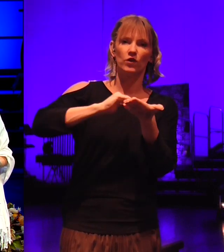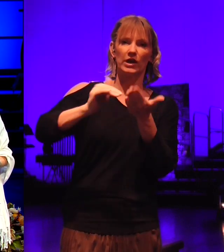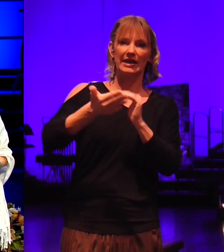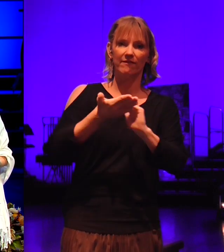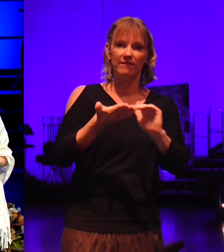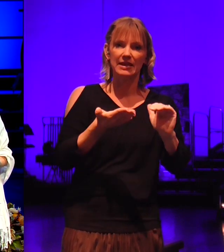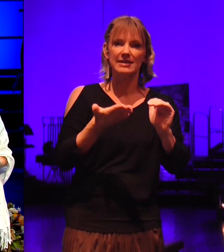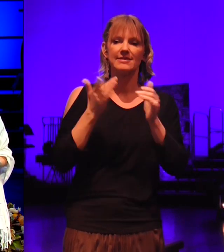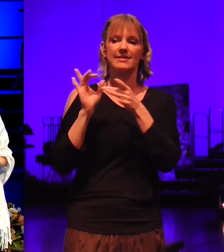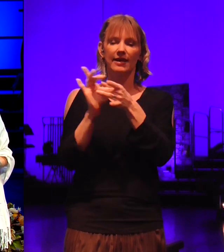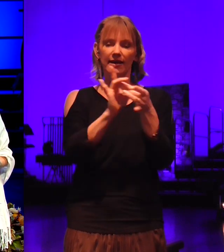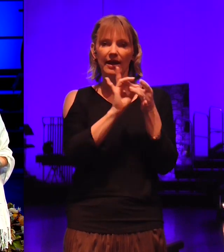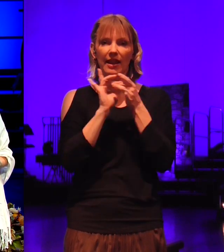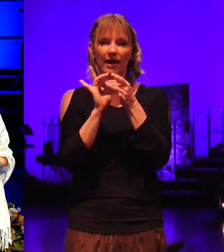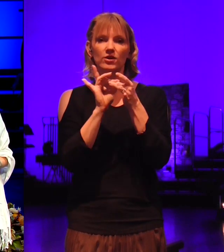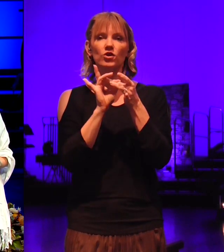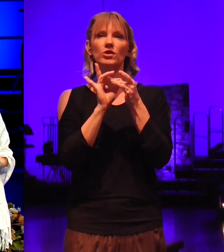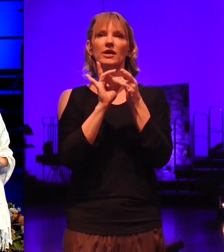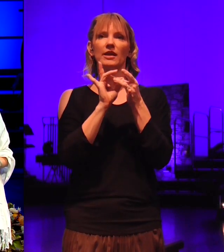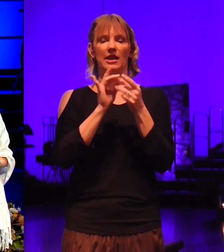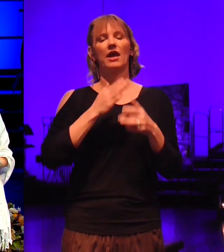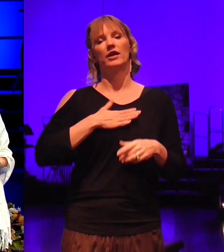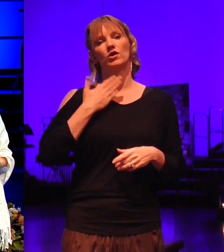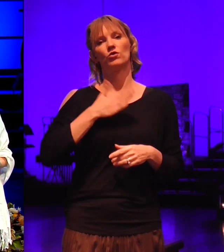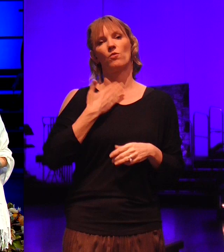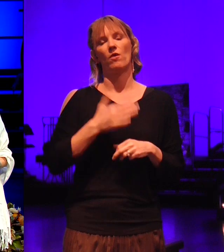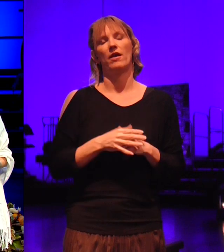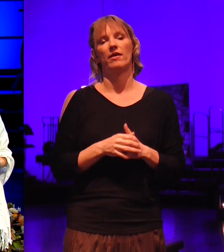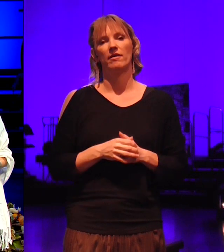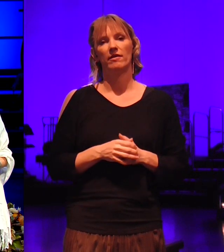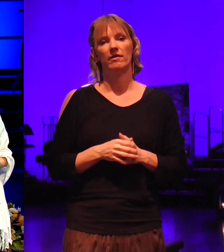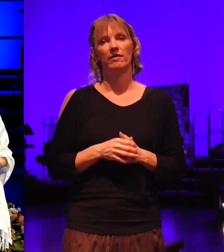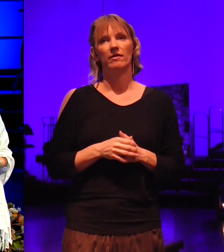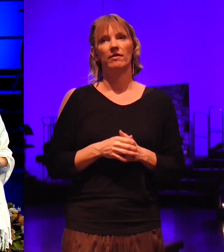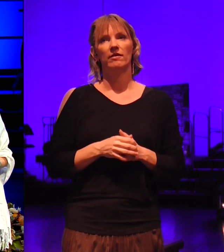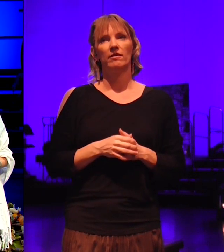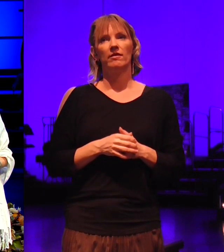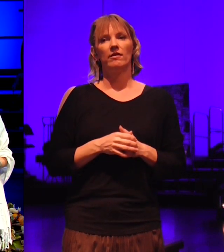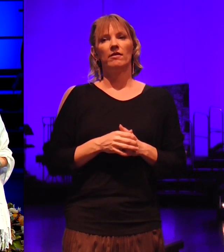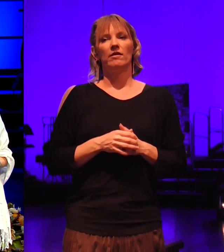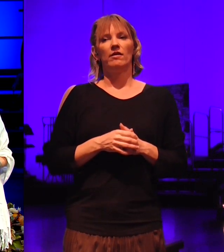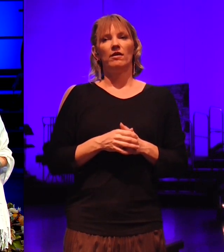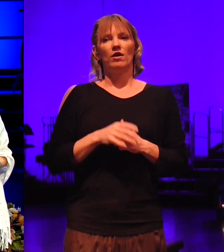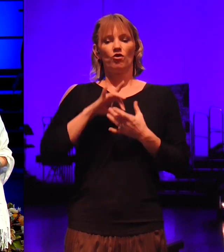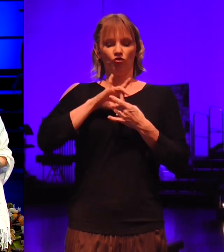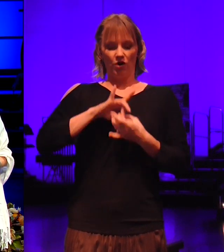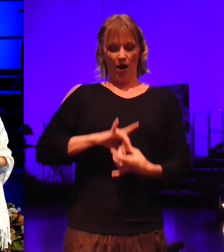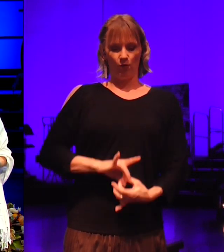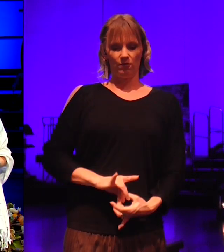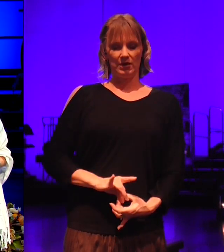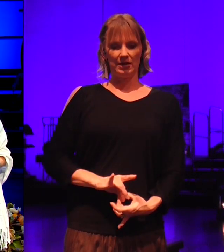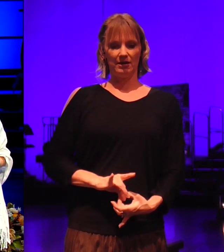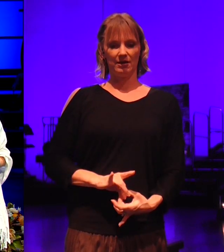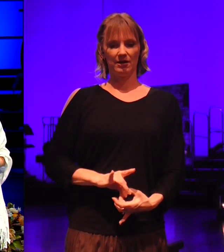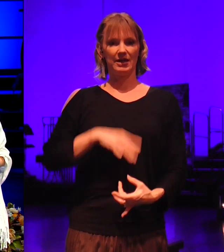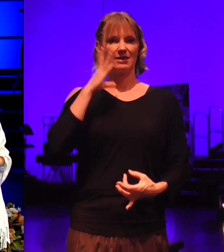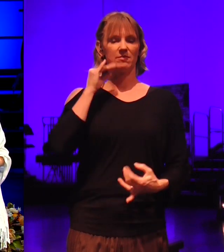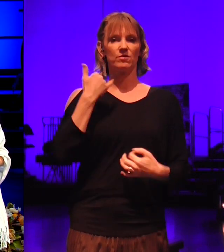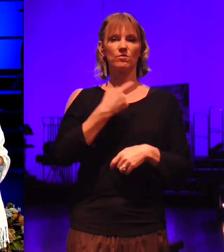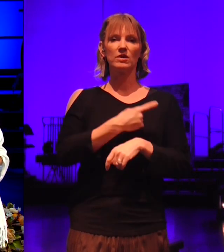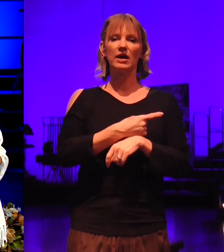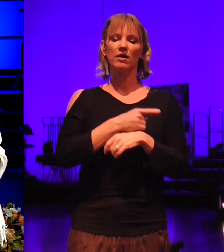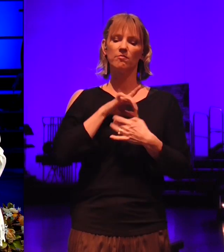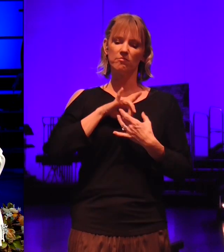connection, and joy. And just grounding this experience today back into our